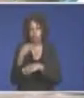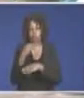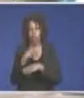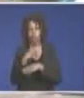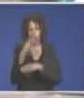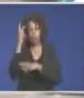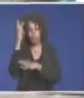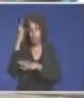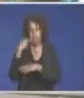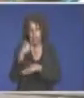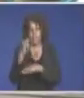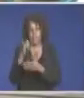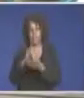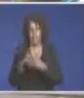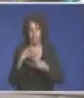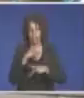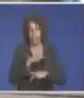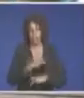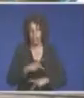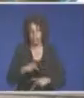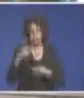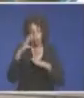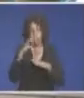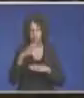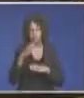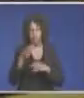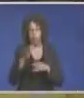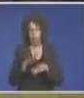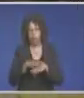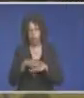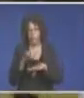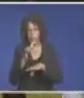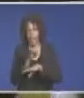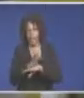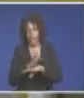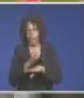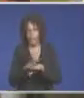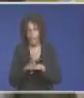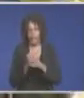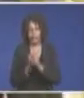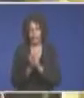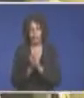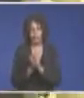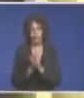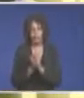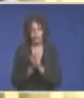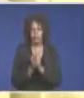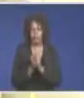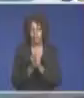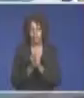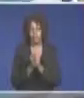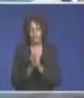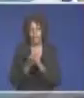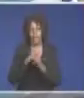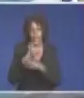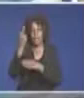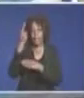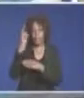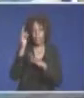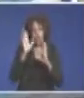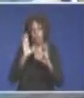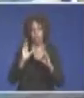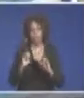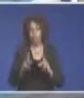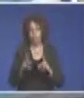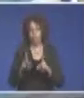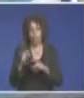Cooper says he is pleased with the assessment taking place on that island. I think this was a great opportunity